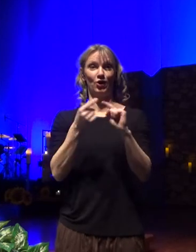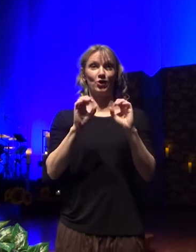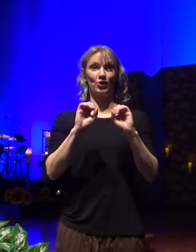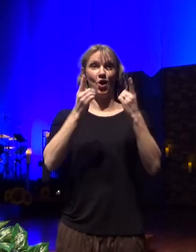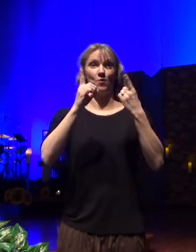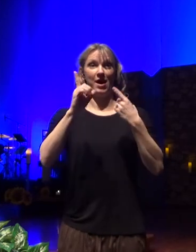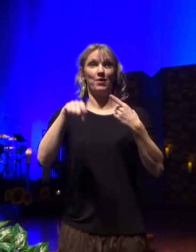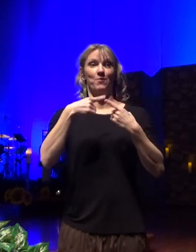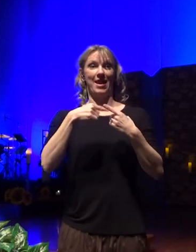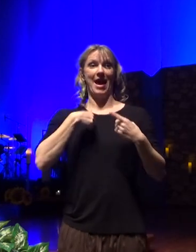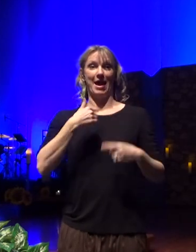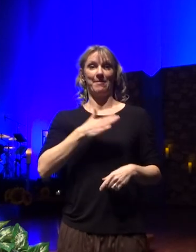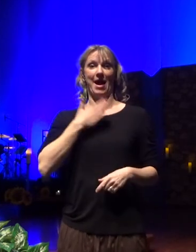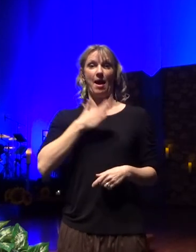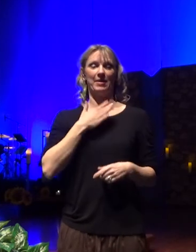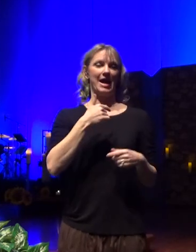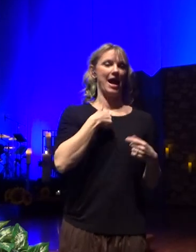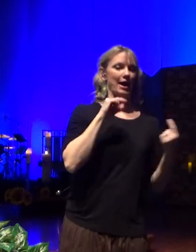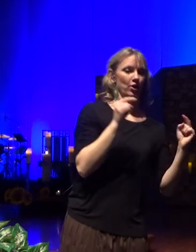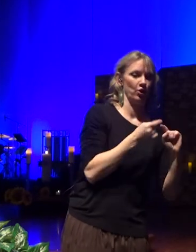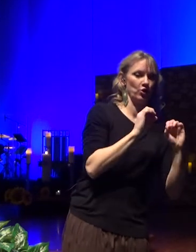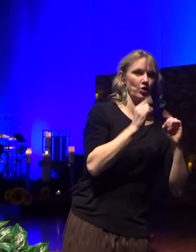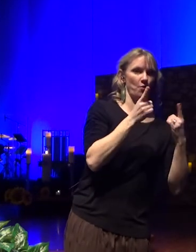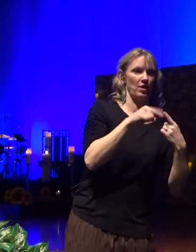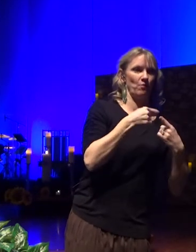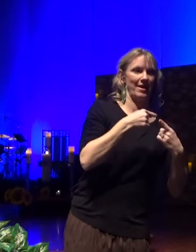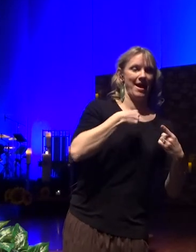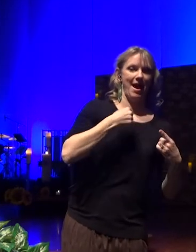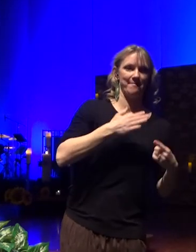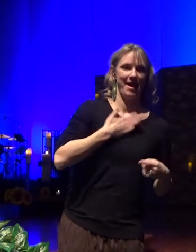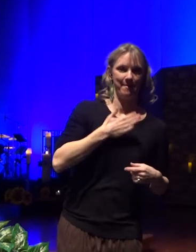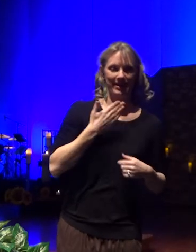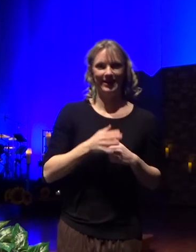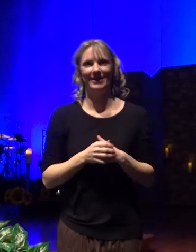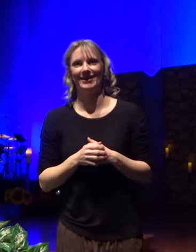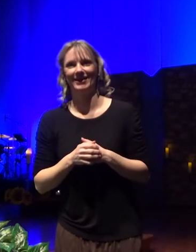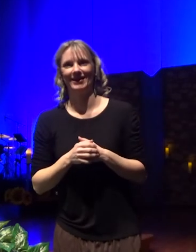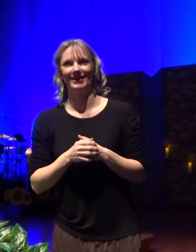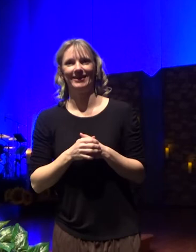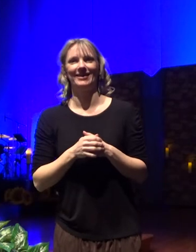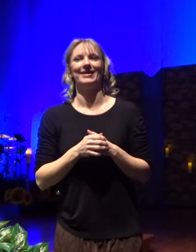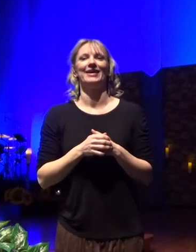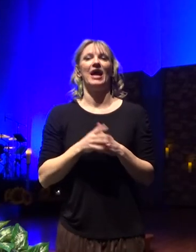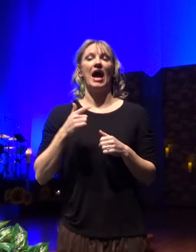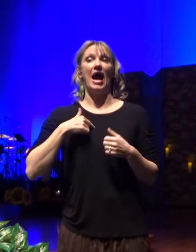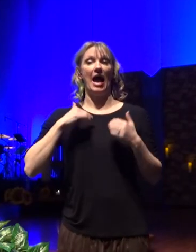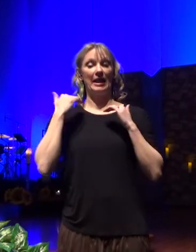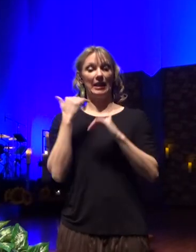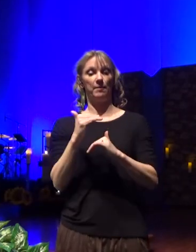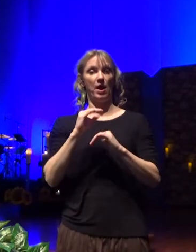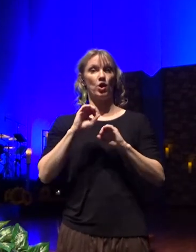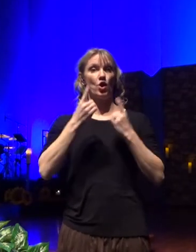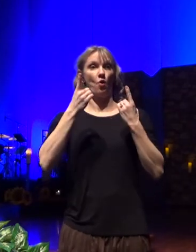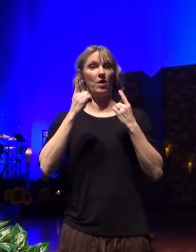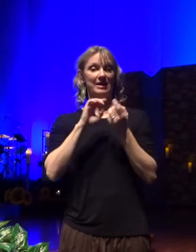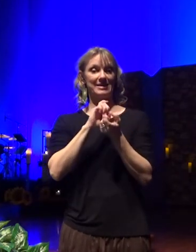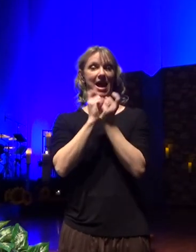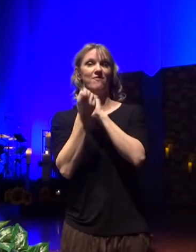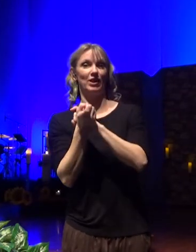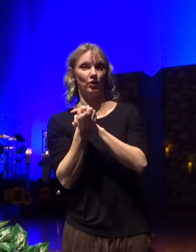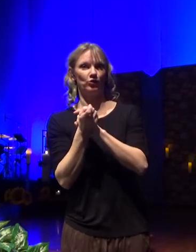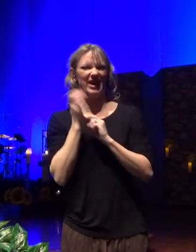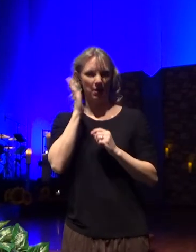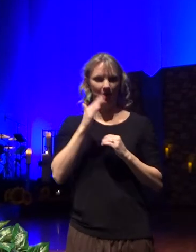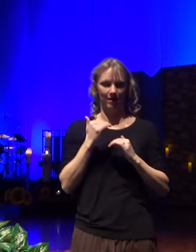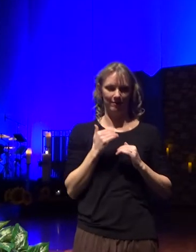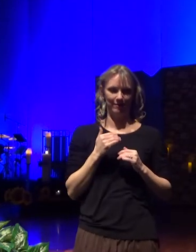I harm no one by being happy. I harm no one by being happy. I hinder no person's evolution.